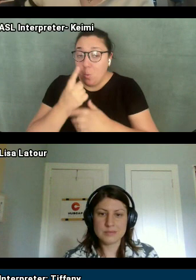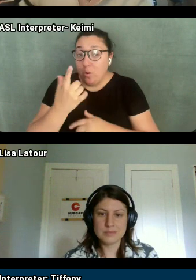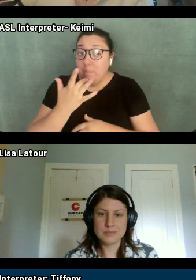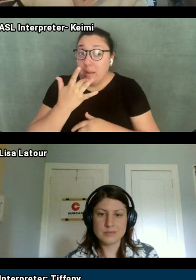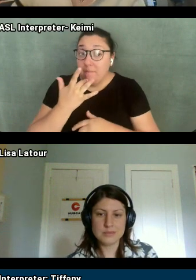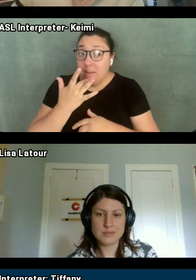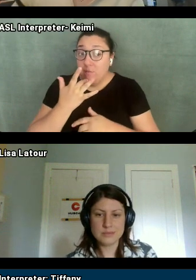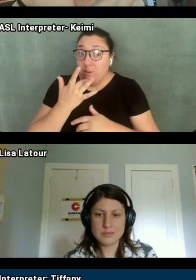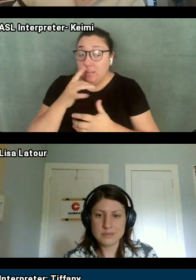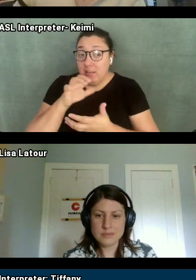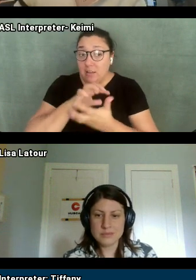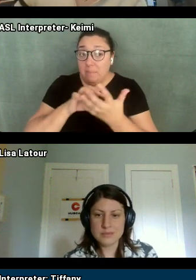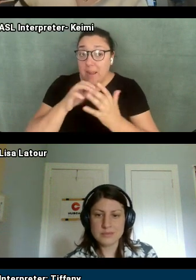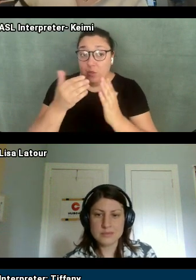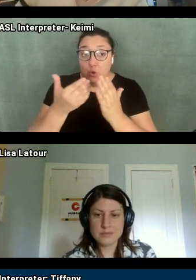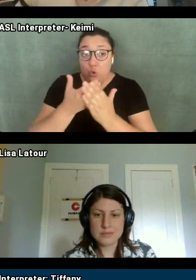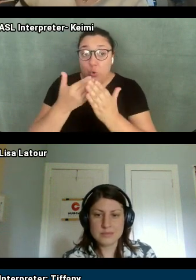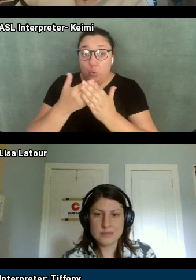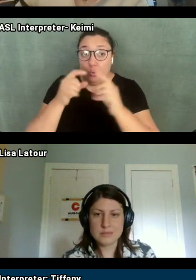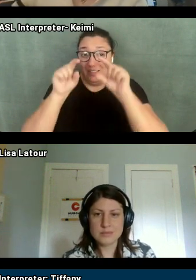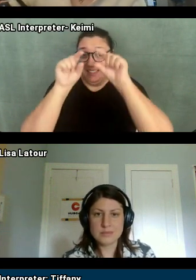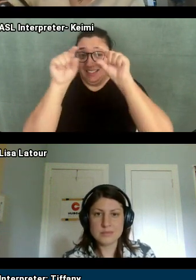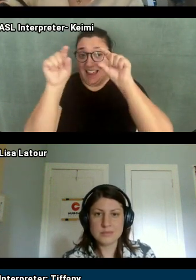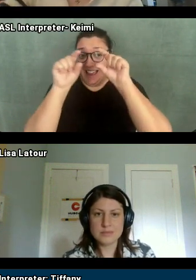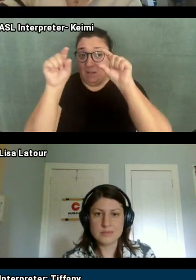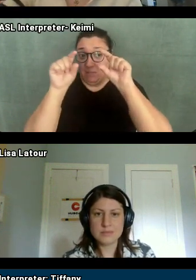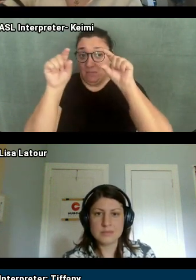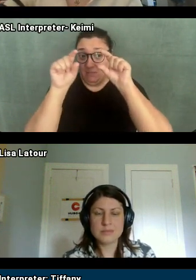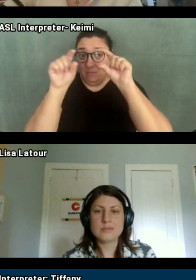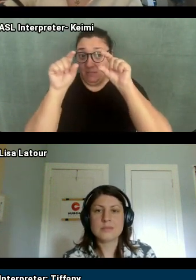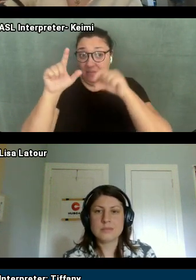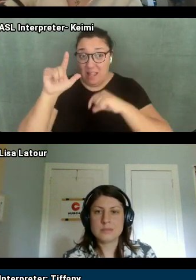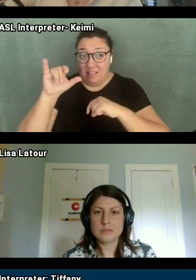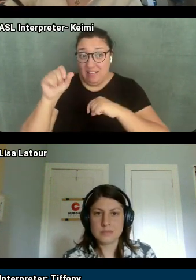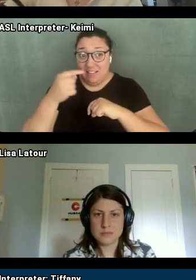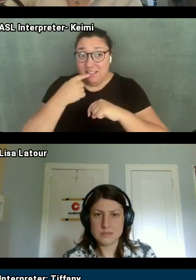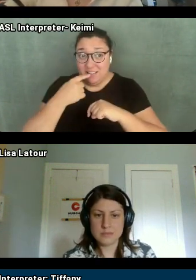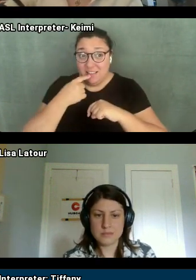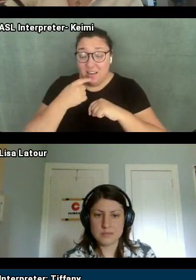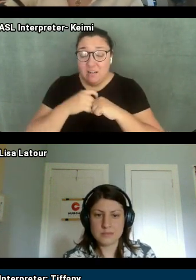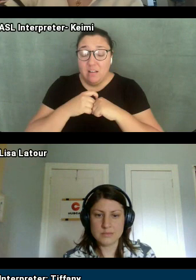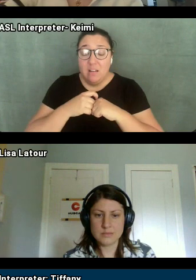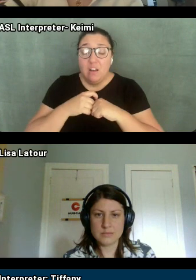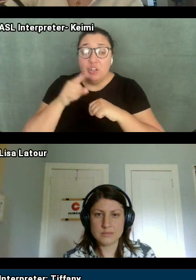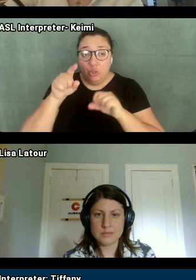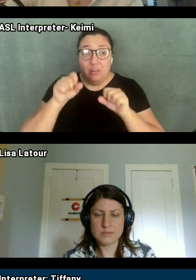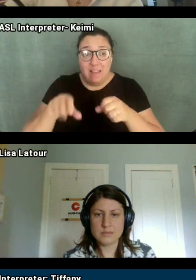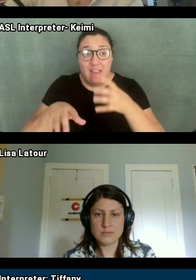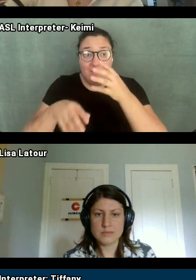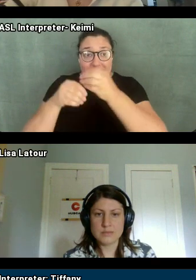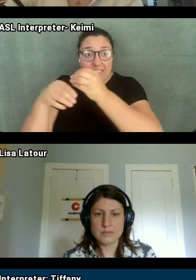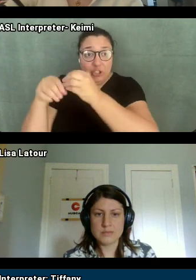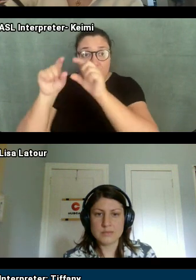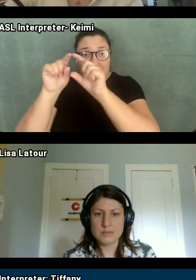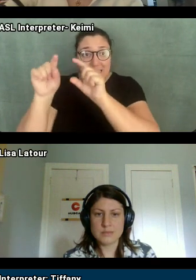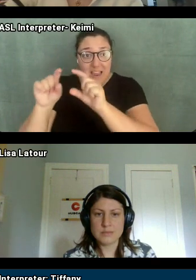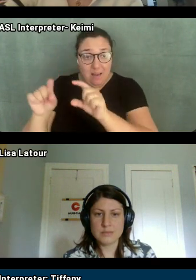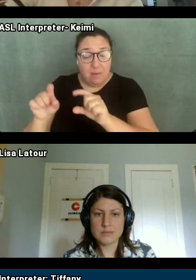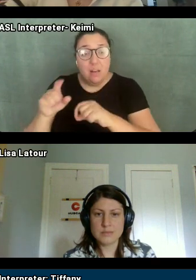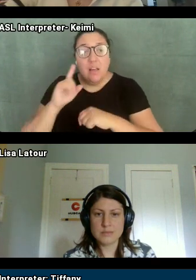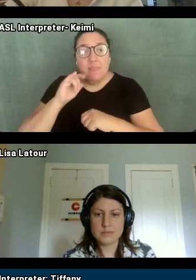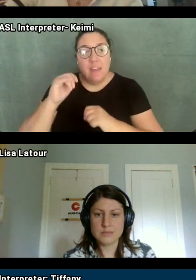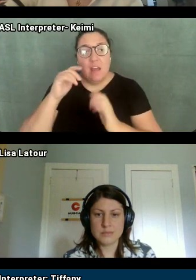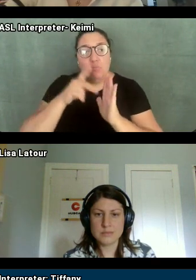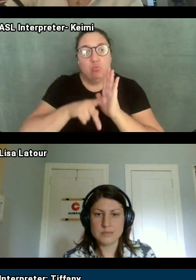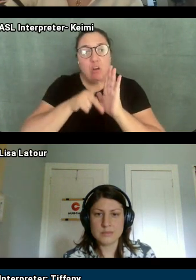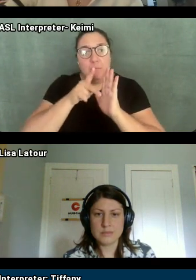combine the new tab, that idea that Lisa was saying that they have, on Enterprise, you can have additional tabs, and that property list